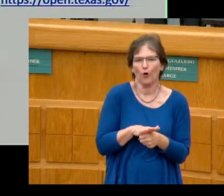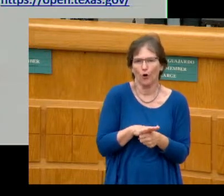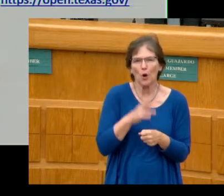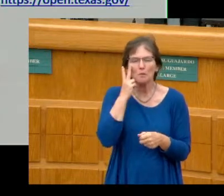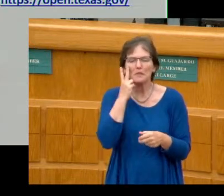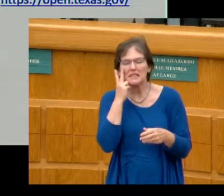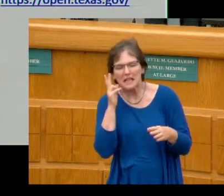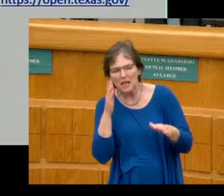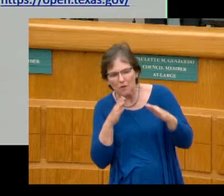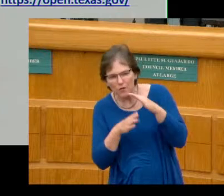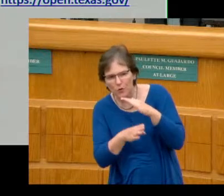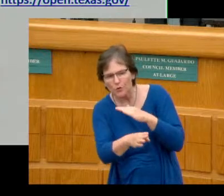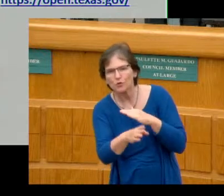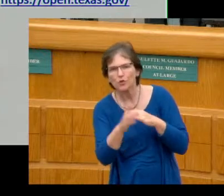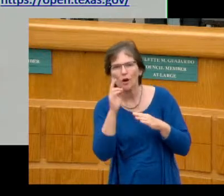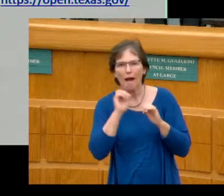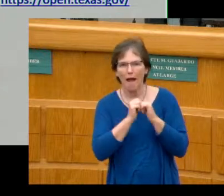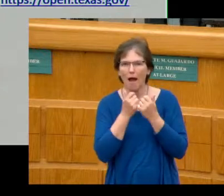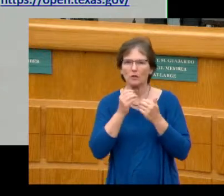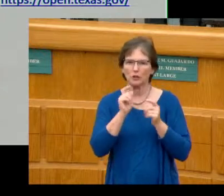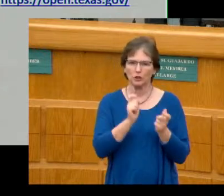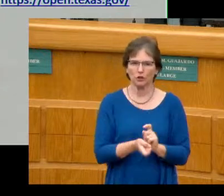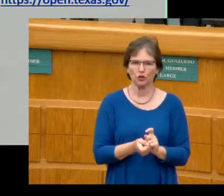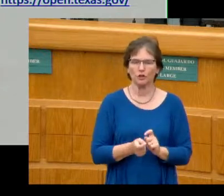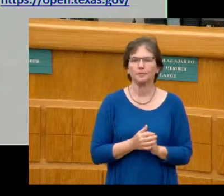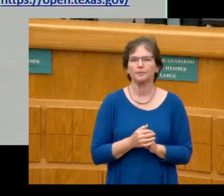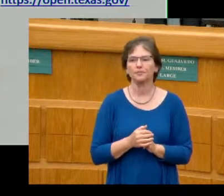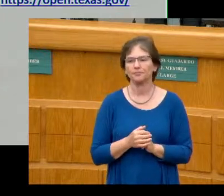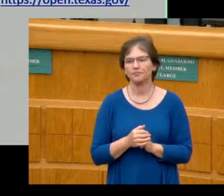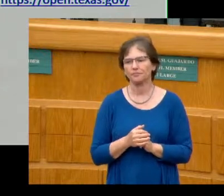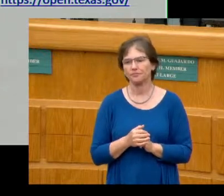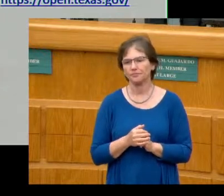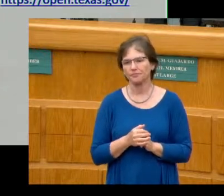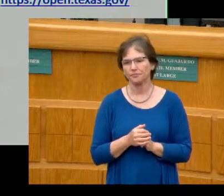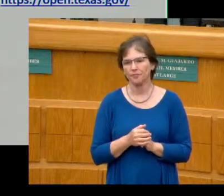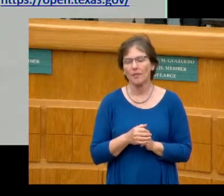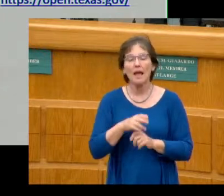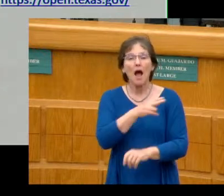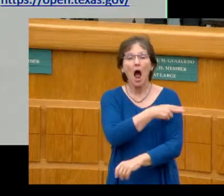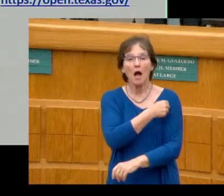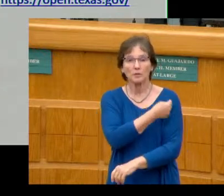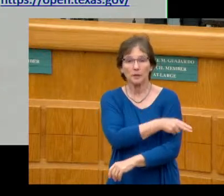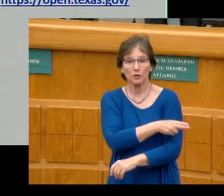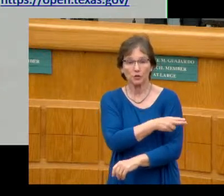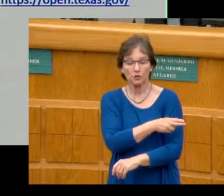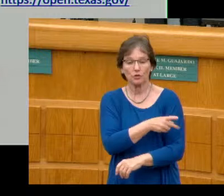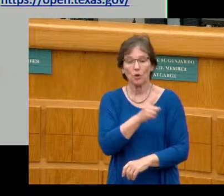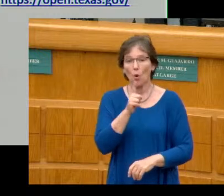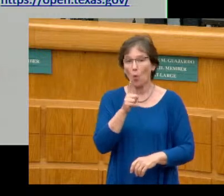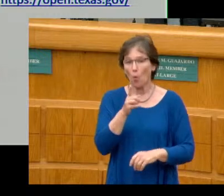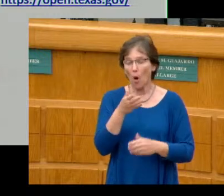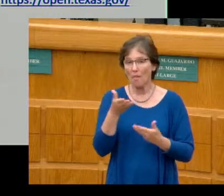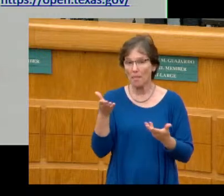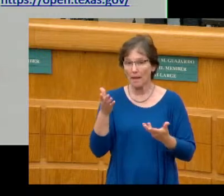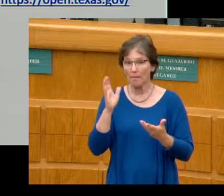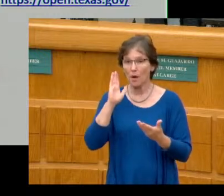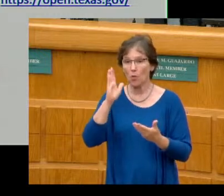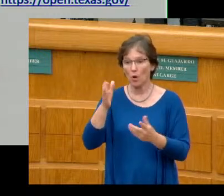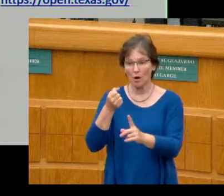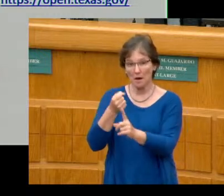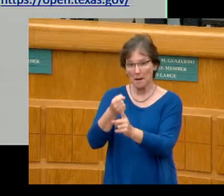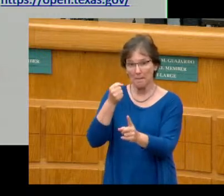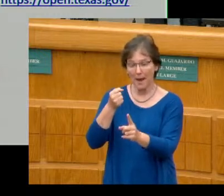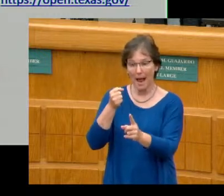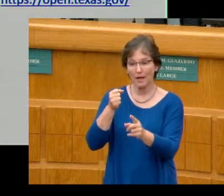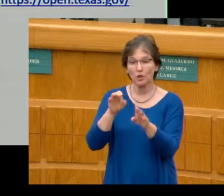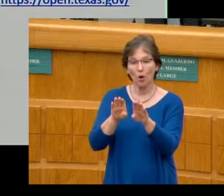of the places that's really driving these cases upward, and we'll be watching that in the future. And here we are in the gold. You can